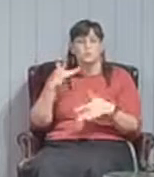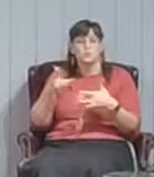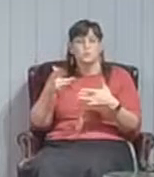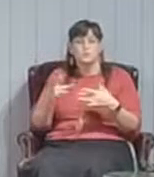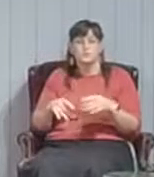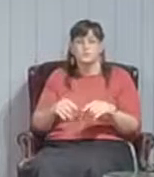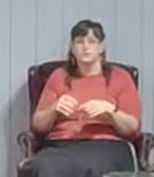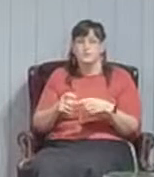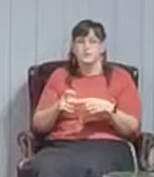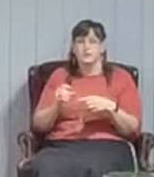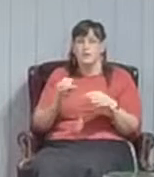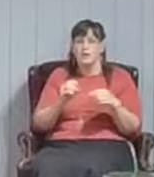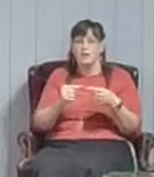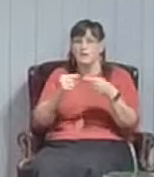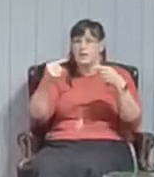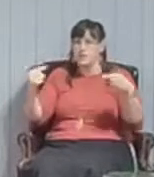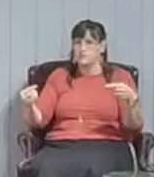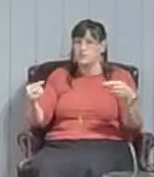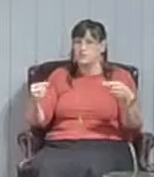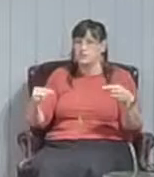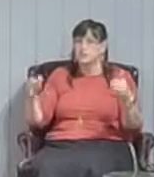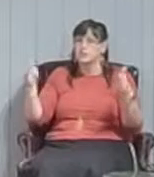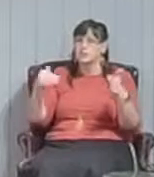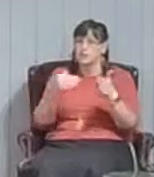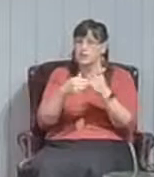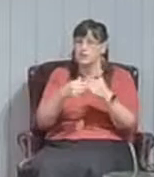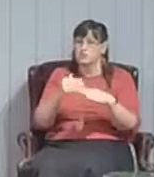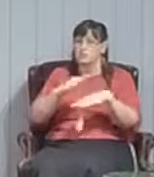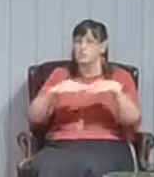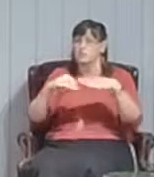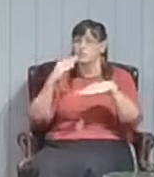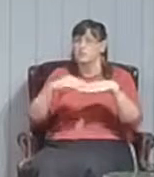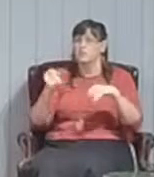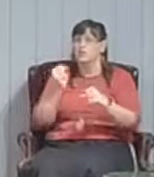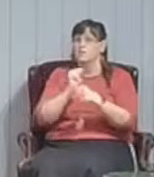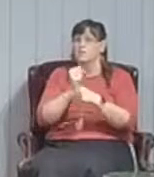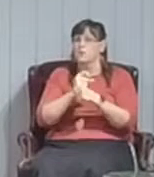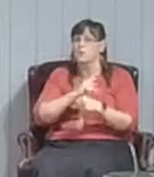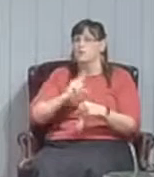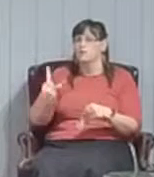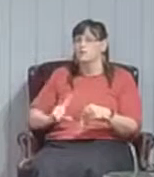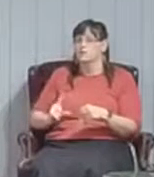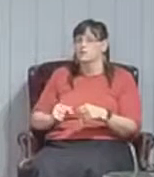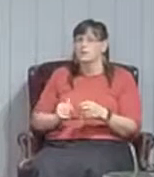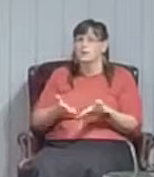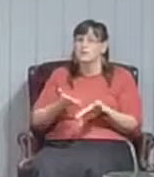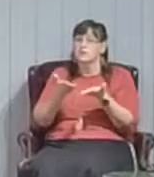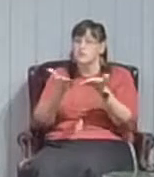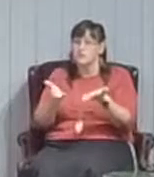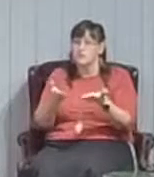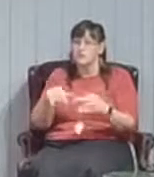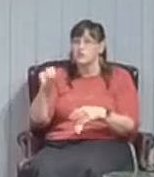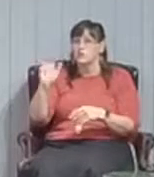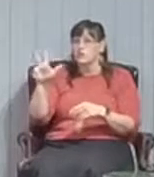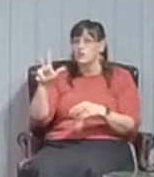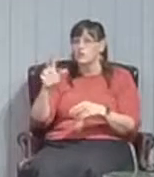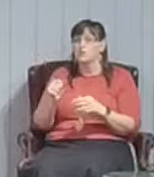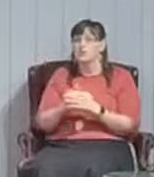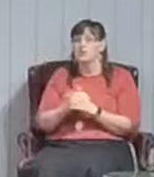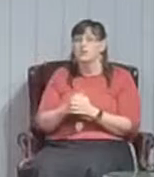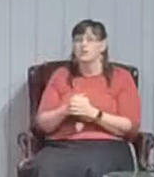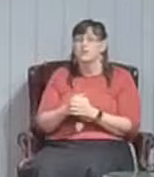and Benjamin to hinder them in the building of the work of the Lord. And I want to give you tonight the threefold movement that these adversaries of God's